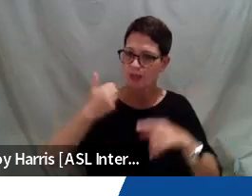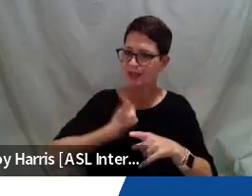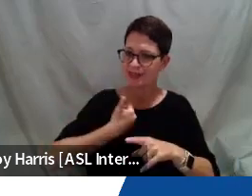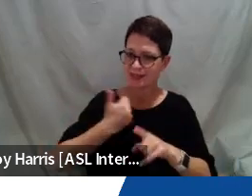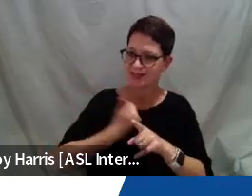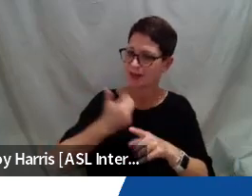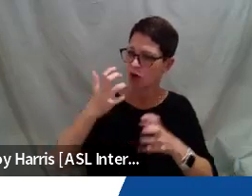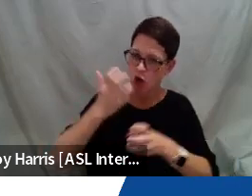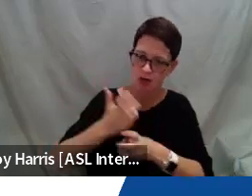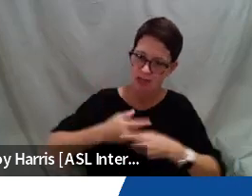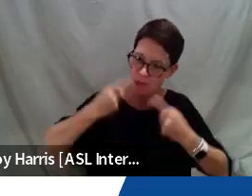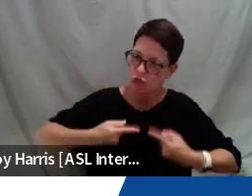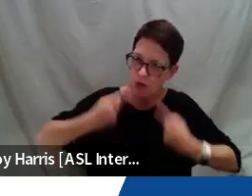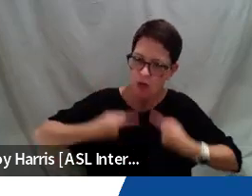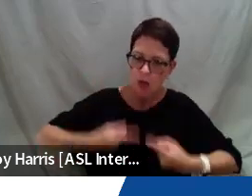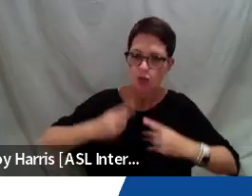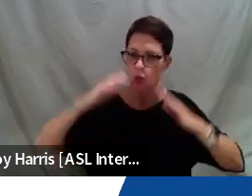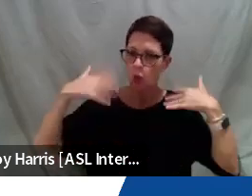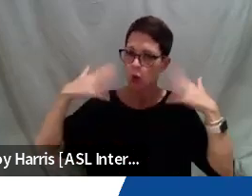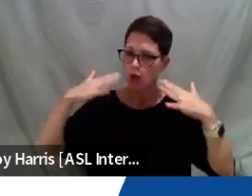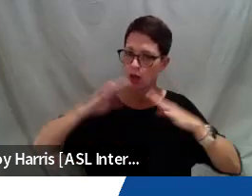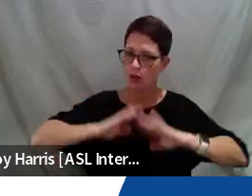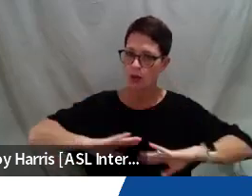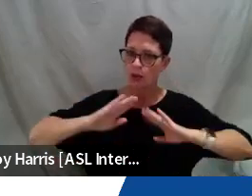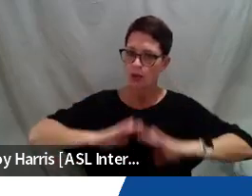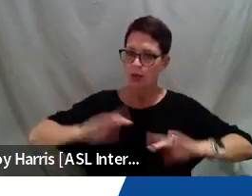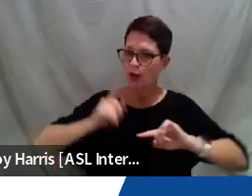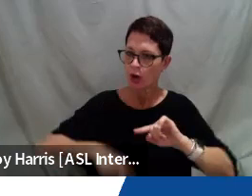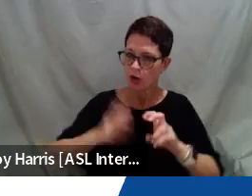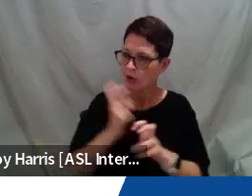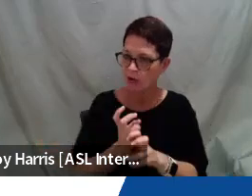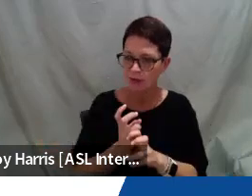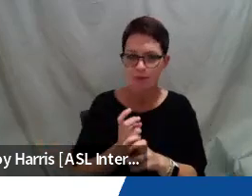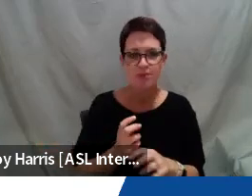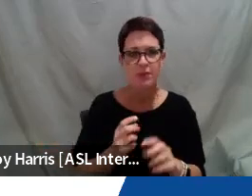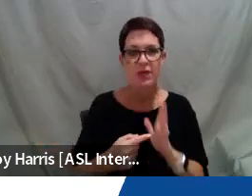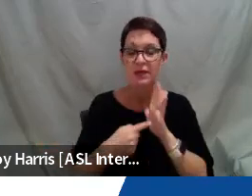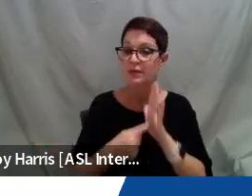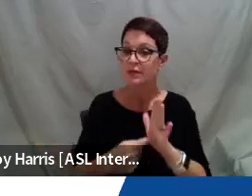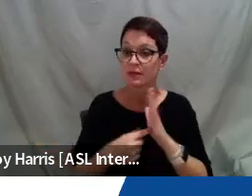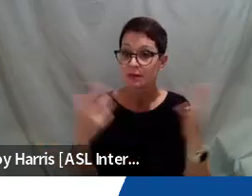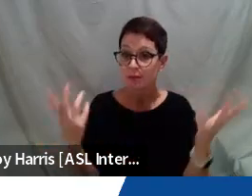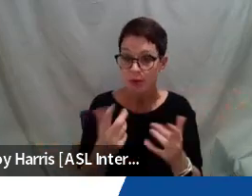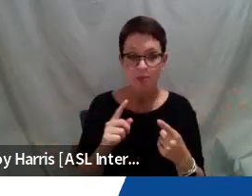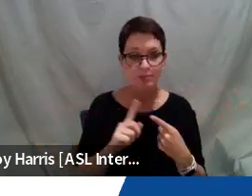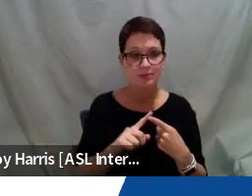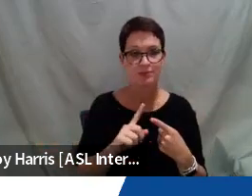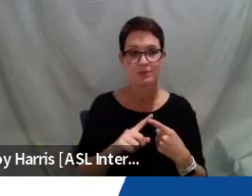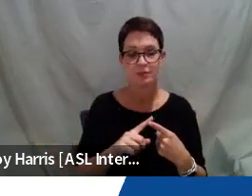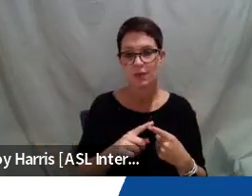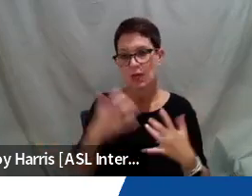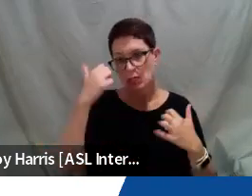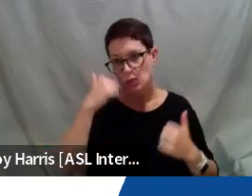about earlier. And so it's heat exhaustion. The signs and symptoms include